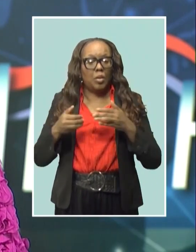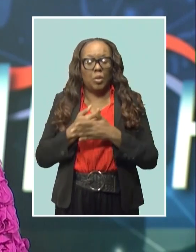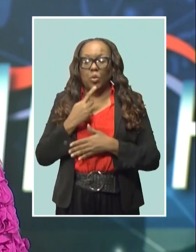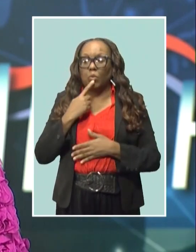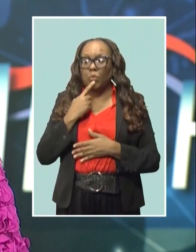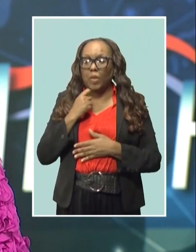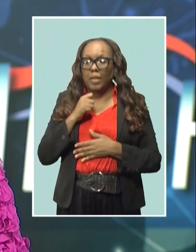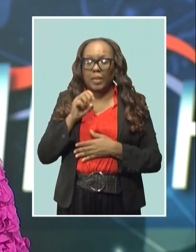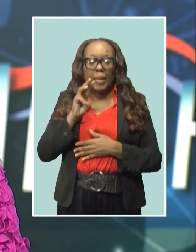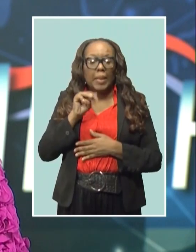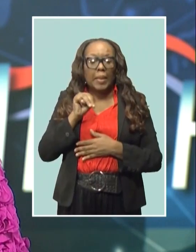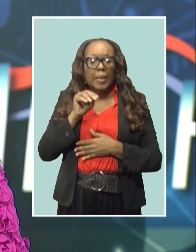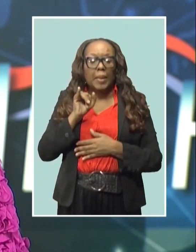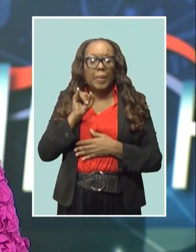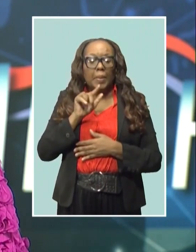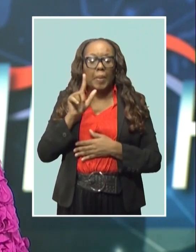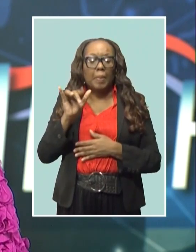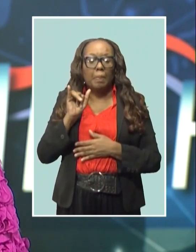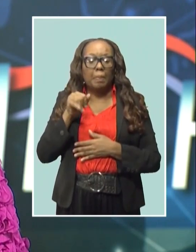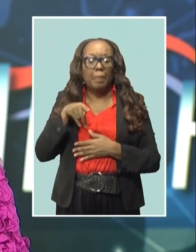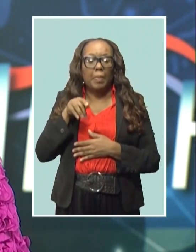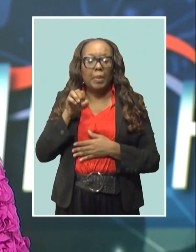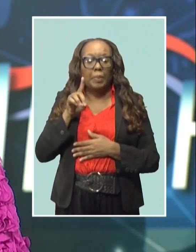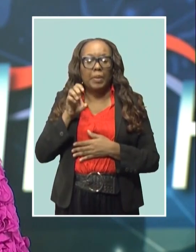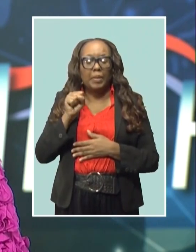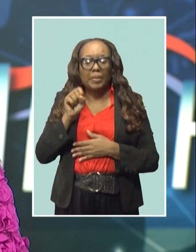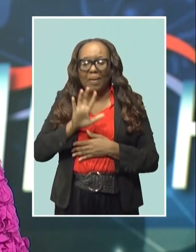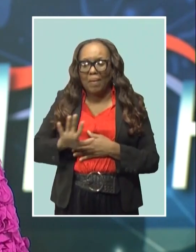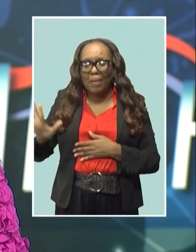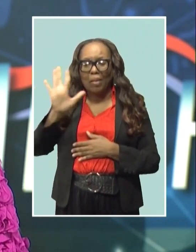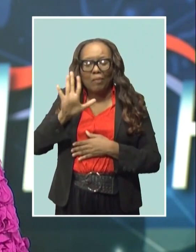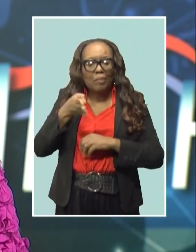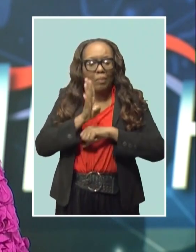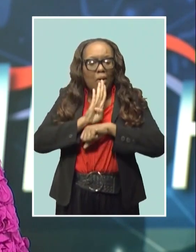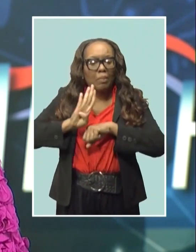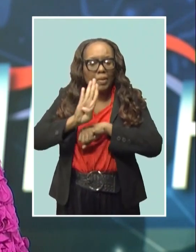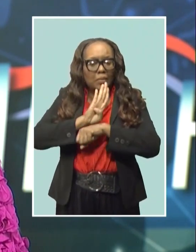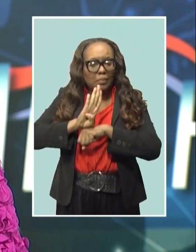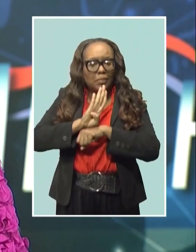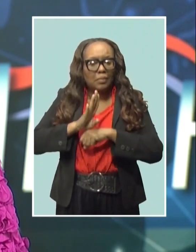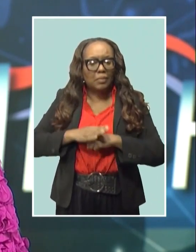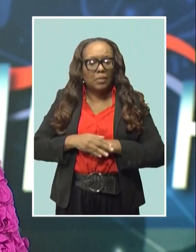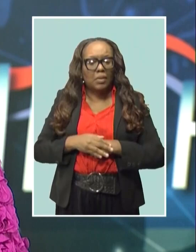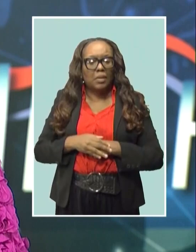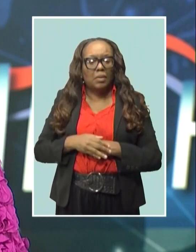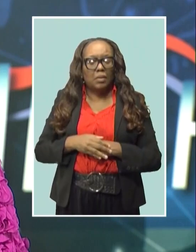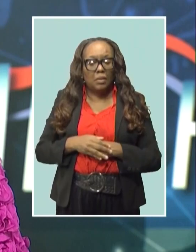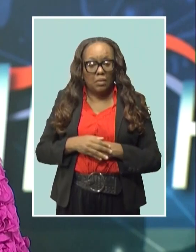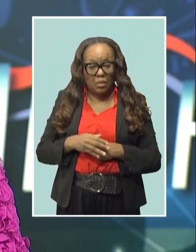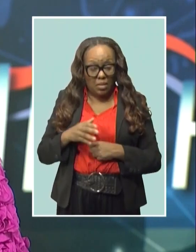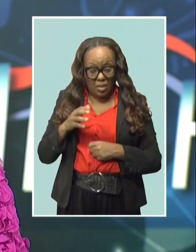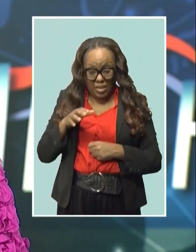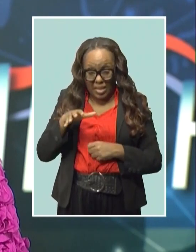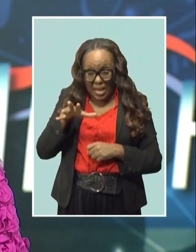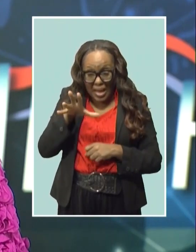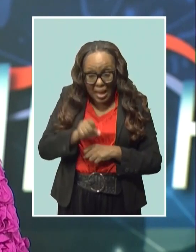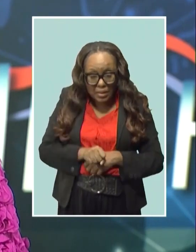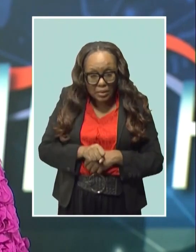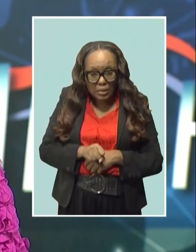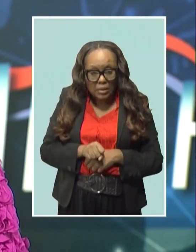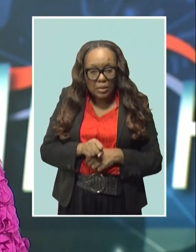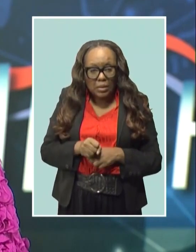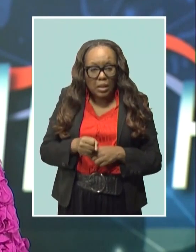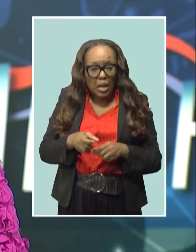red millipedes, which have been seen across the island. He says officials have since sent some of them to be identified and will update the